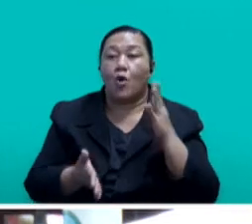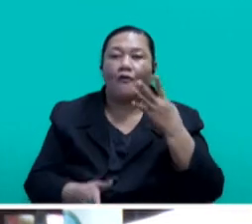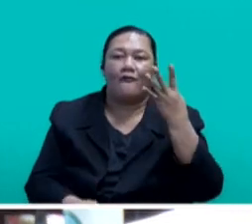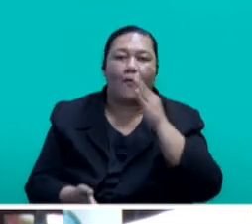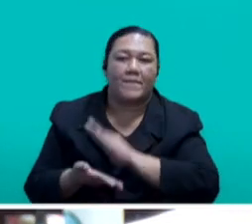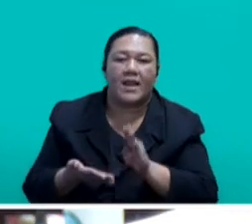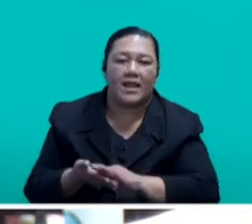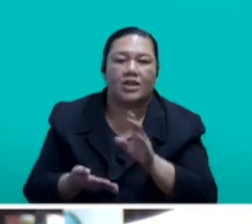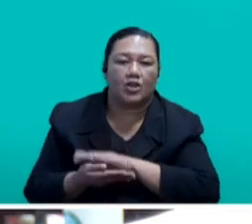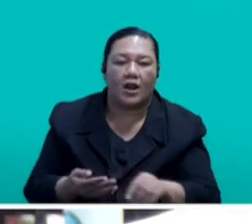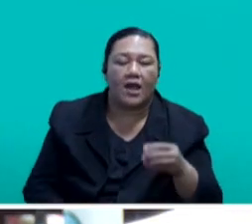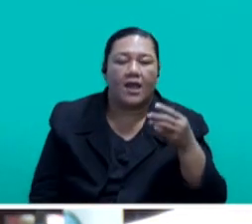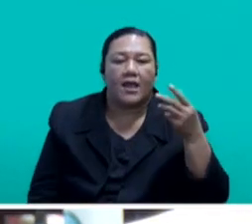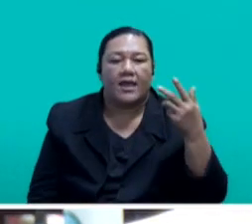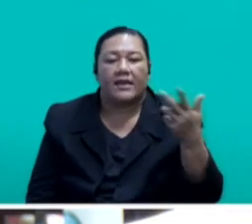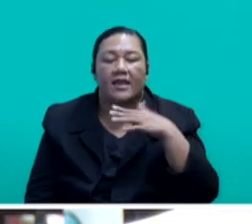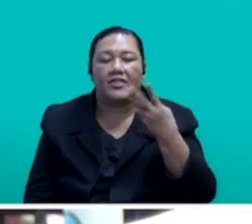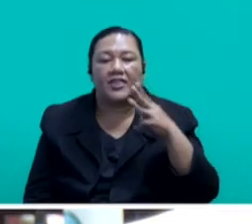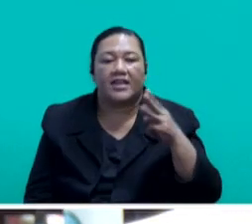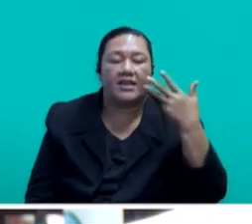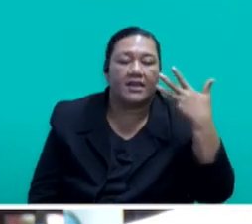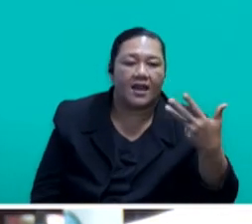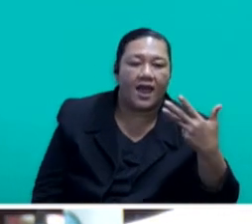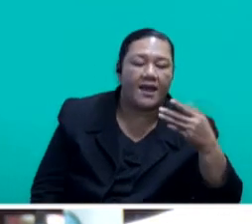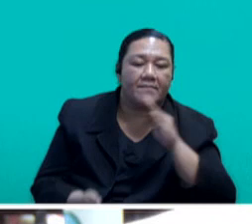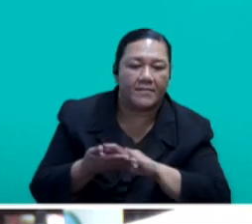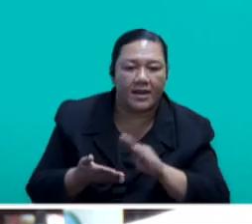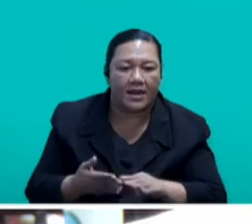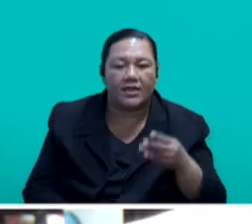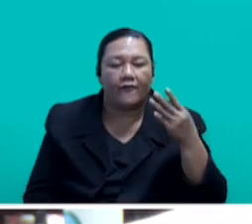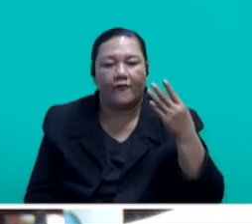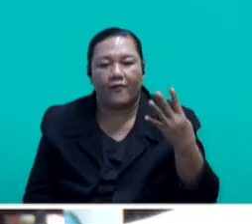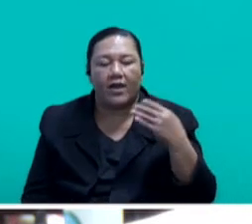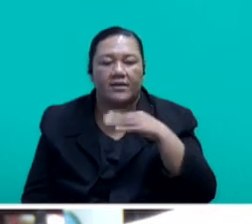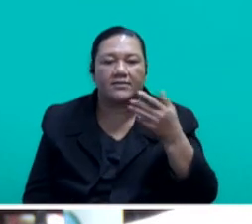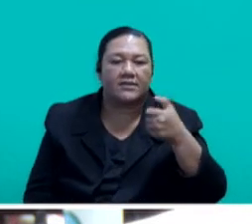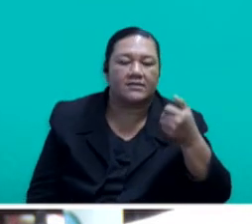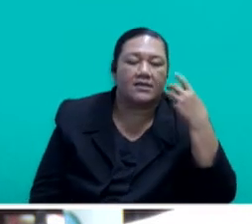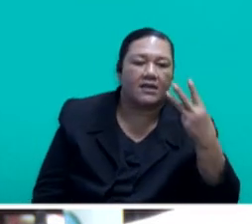$839,463,414.74.